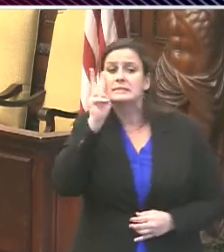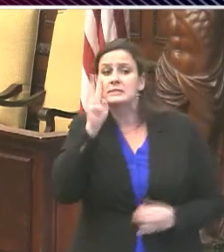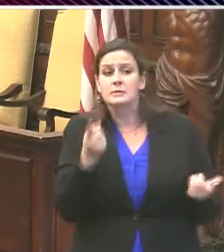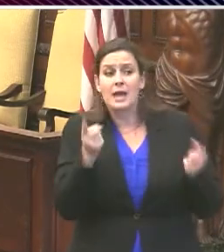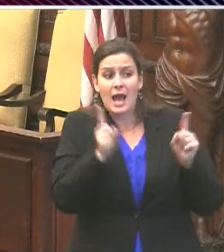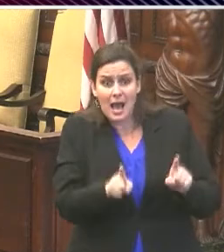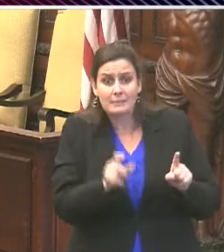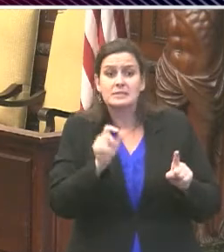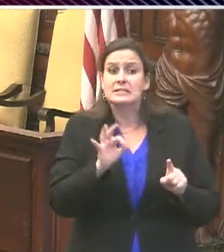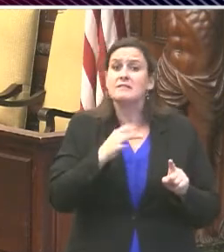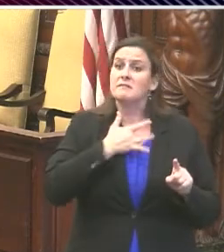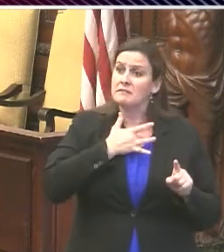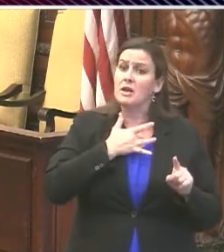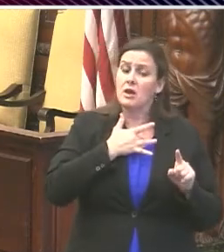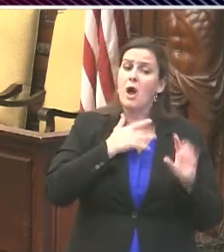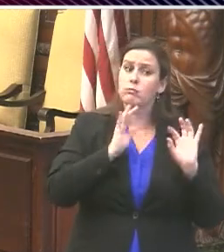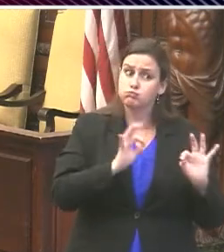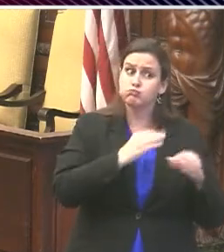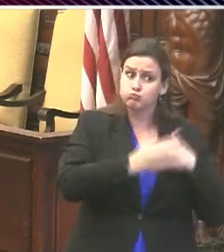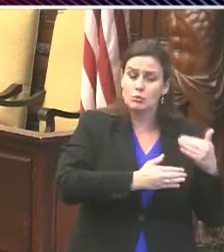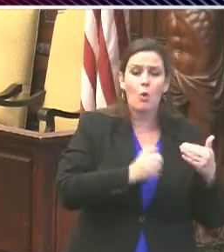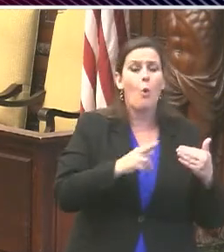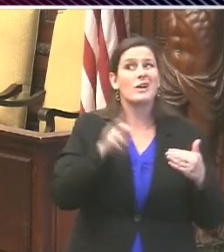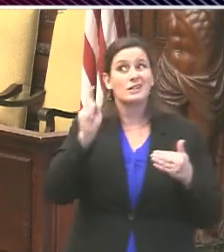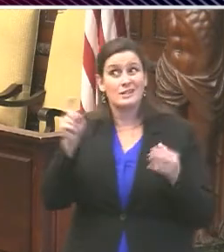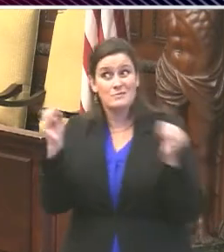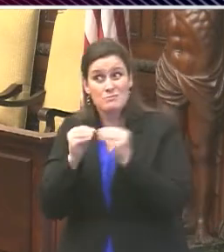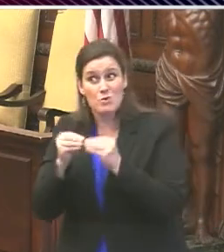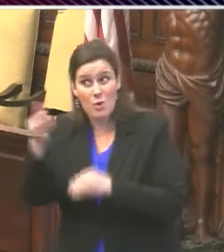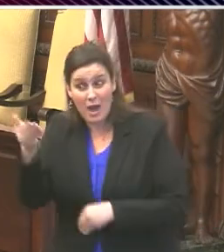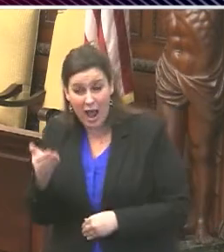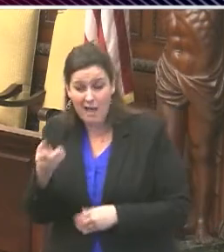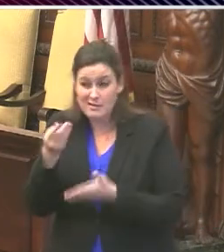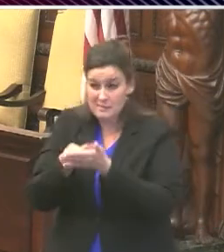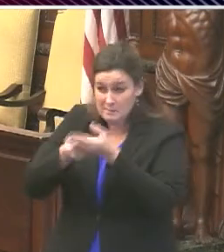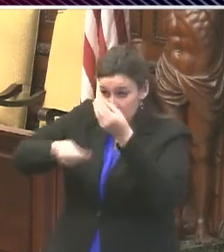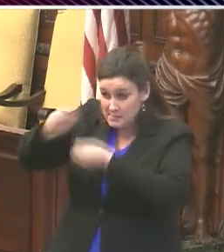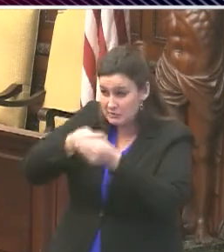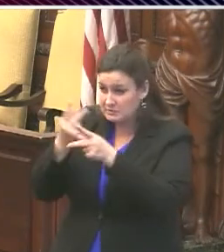like hiring more makes sense within our budget, we will do that.